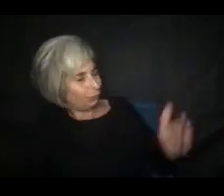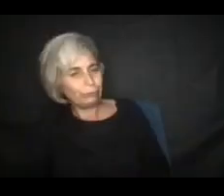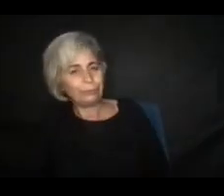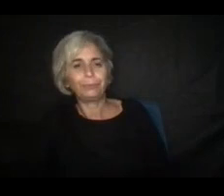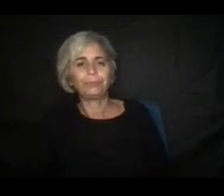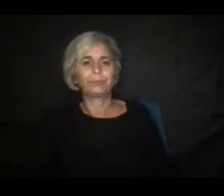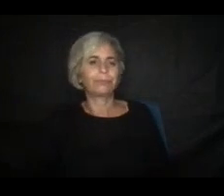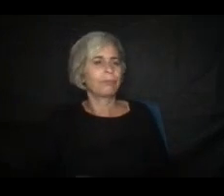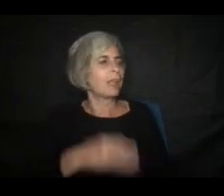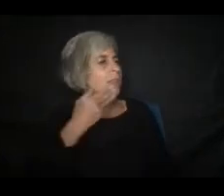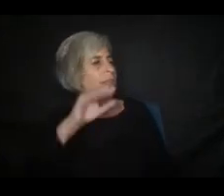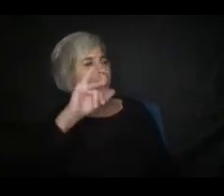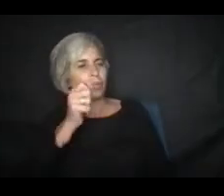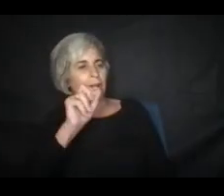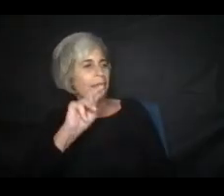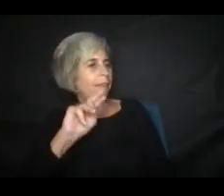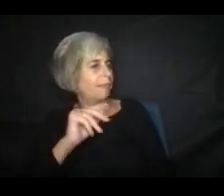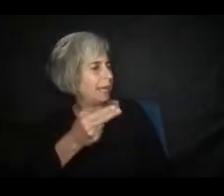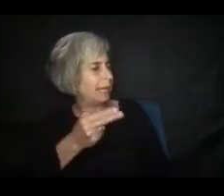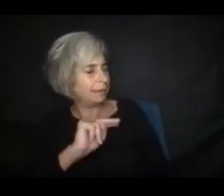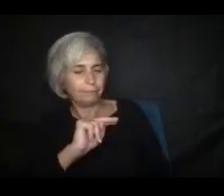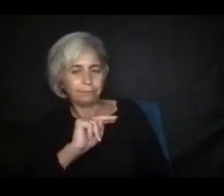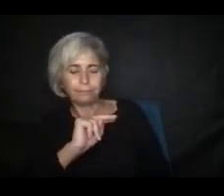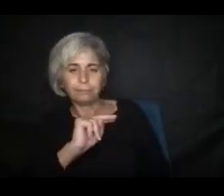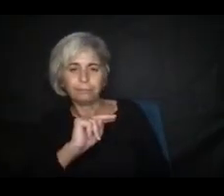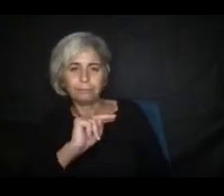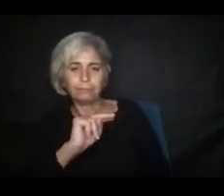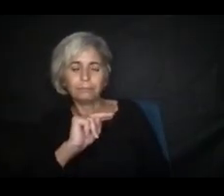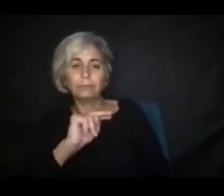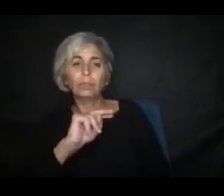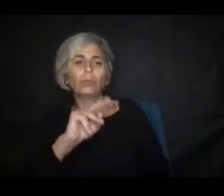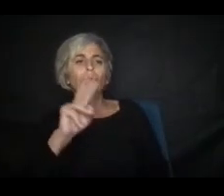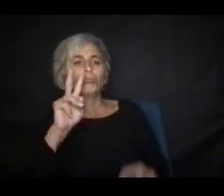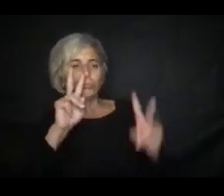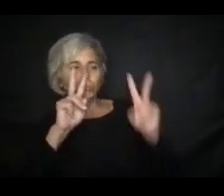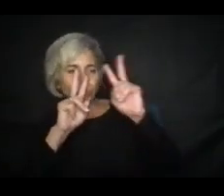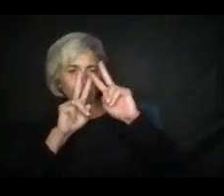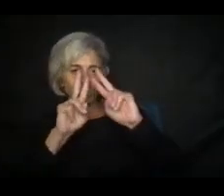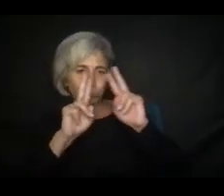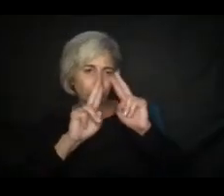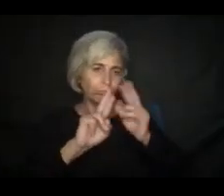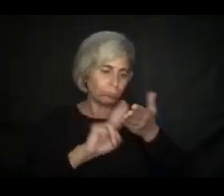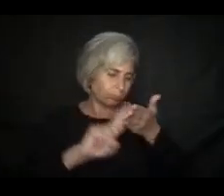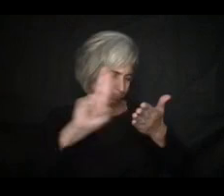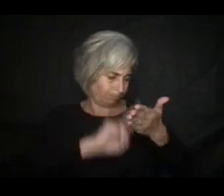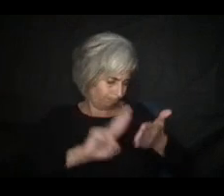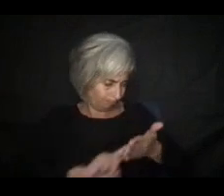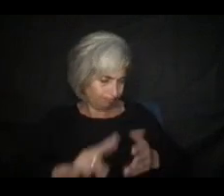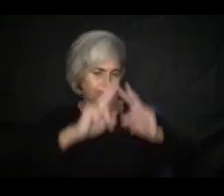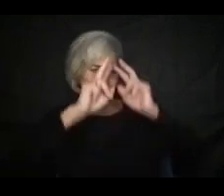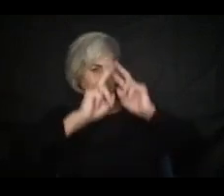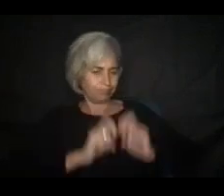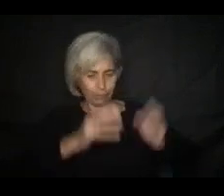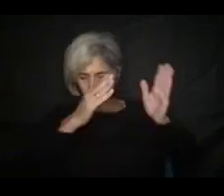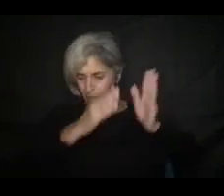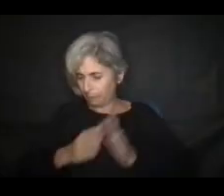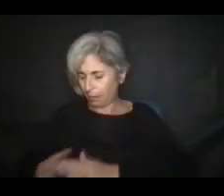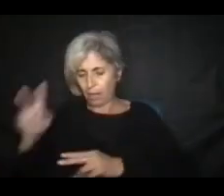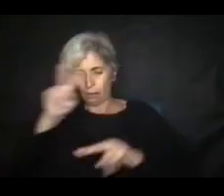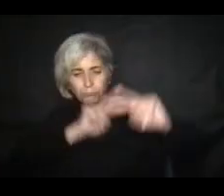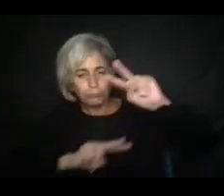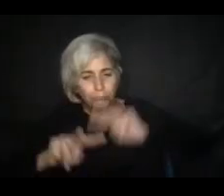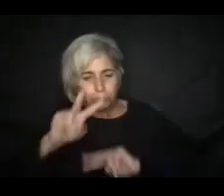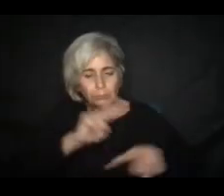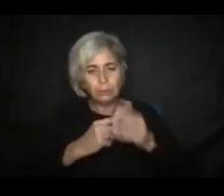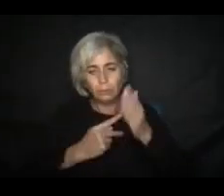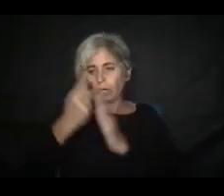you, Jonathan. After we look through the existing plans and their projects within our city,